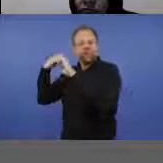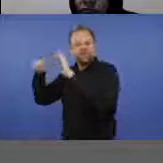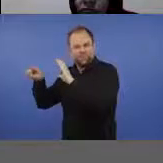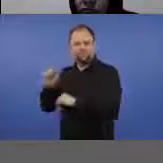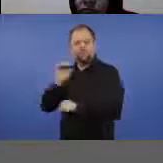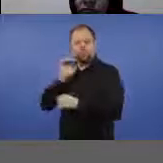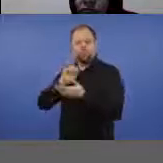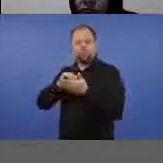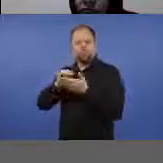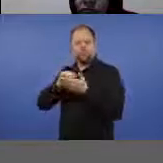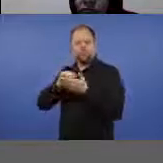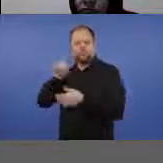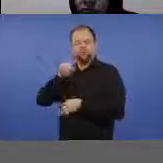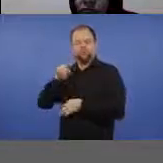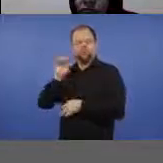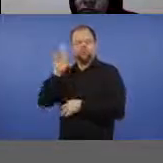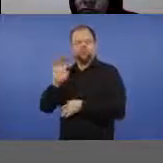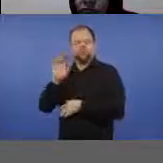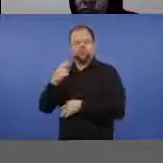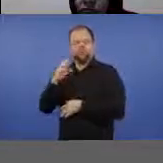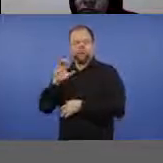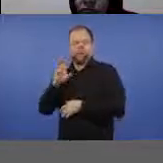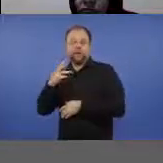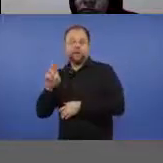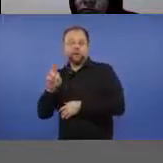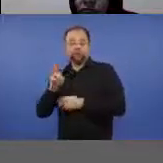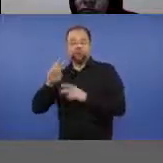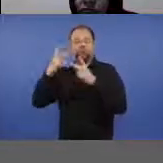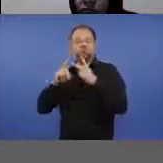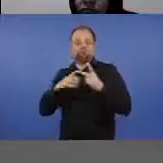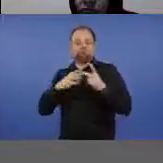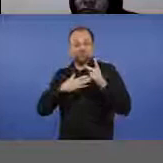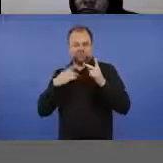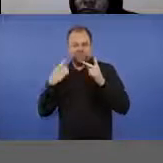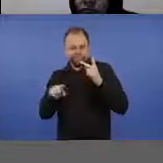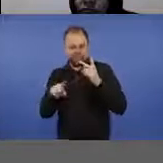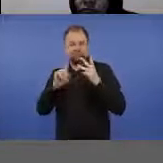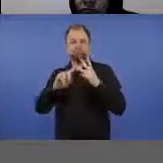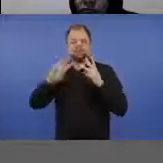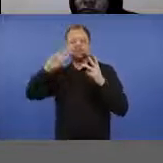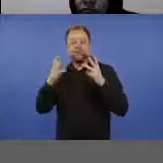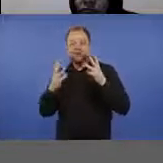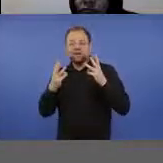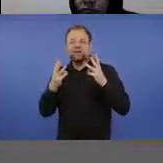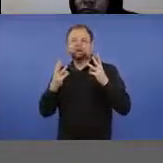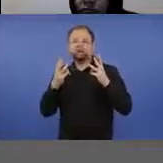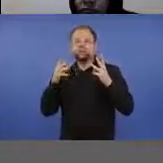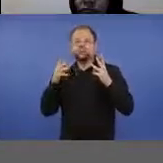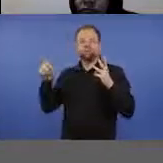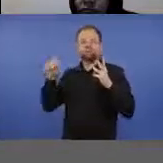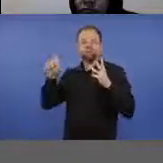in, as you are the most important aspect of this and the implementers of this and the people on the ground that will